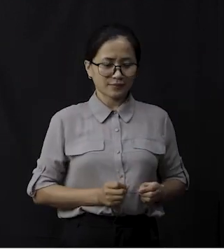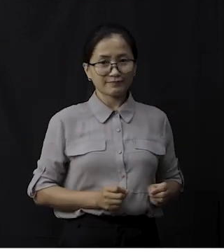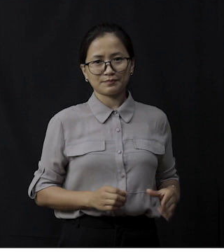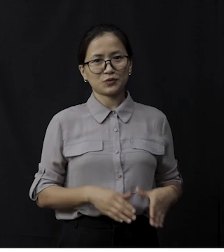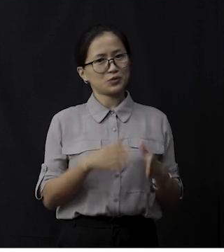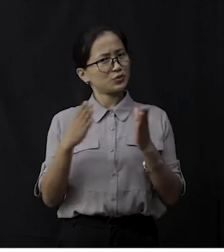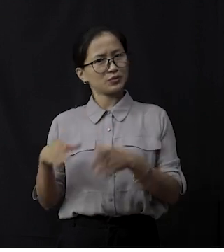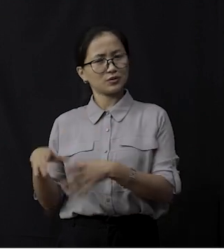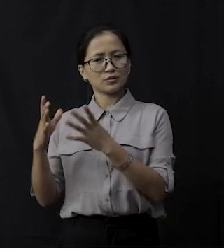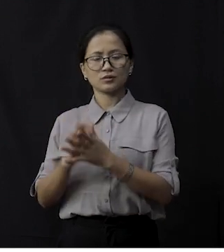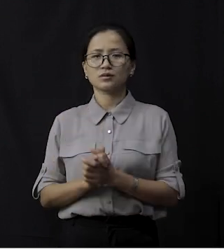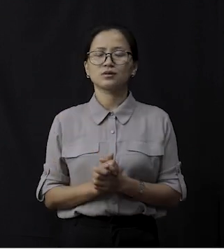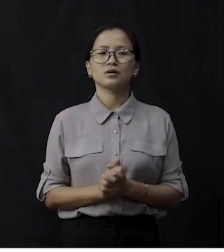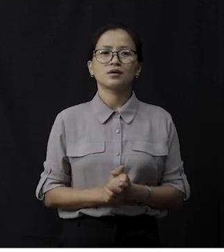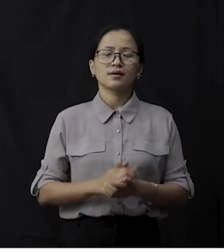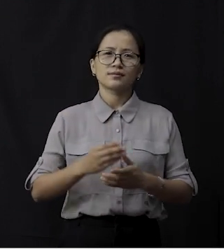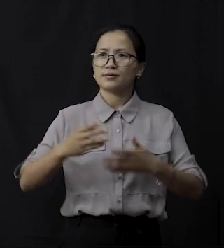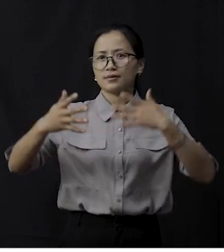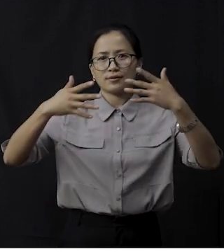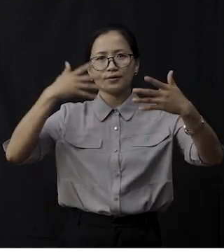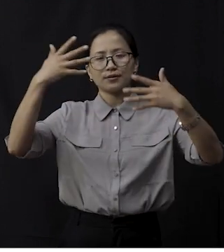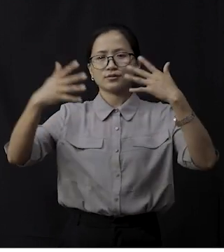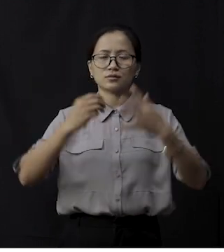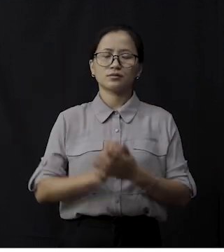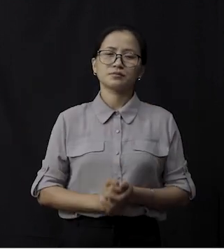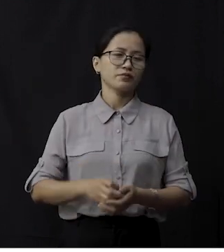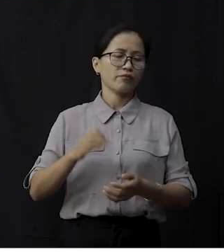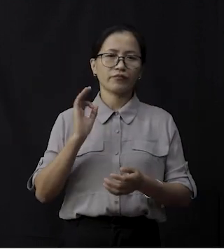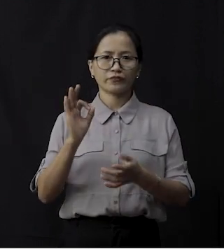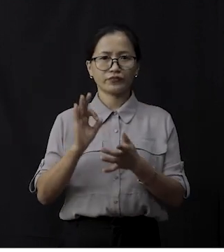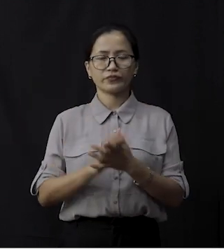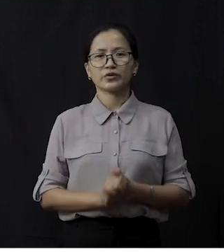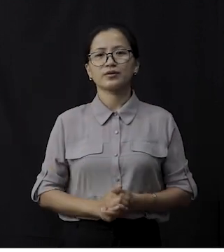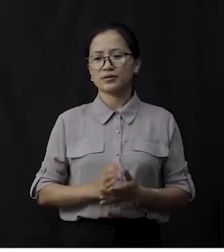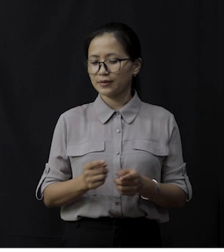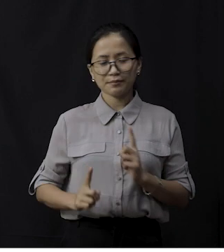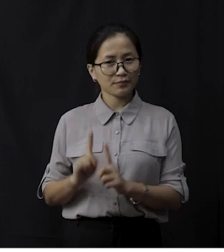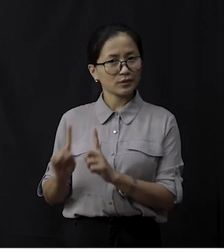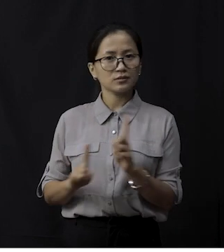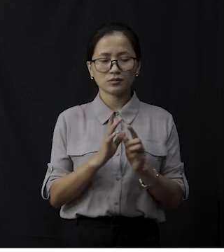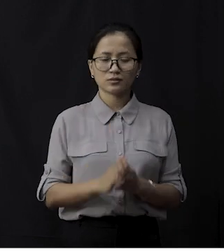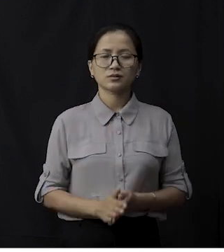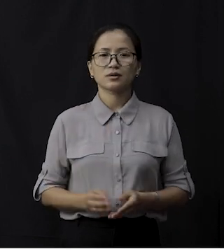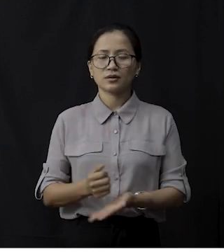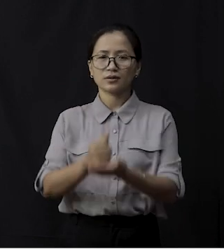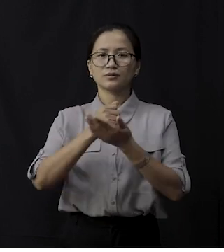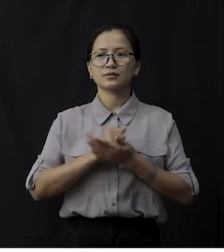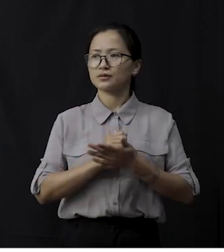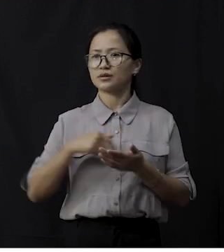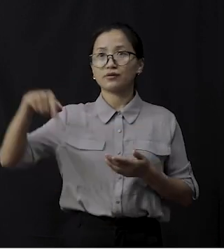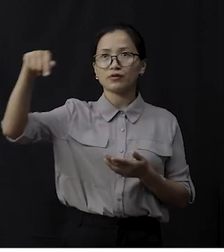many plants, and the air is also always so fresh, right? So plants helps to keep the